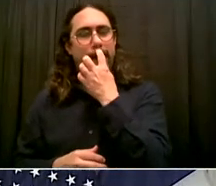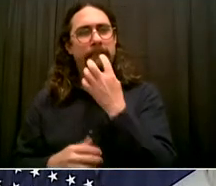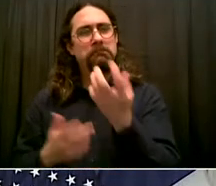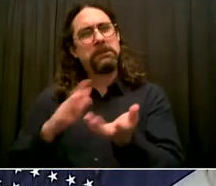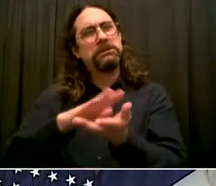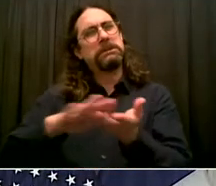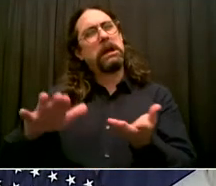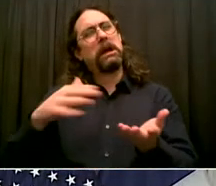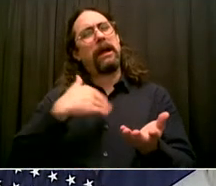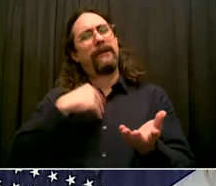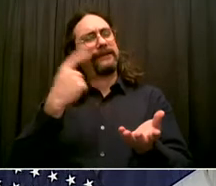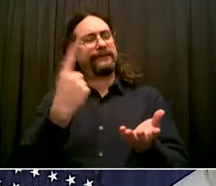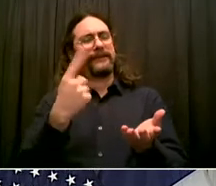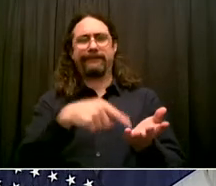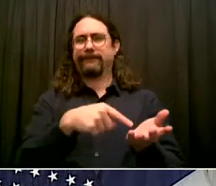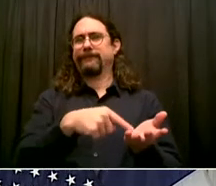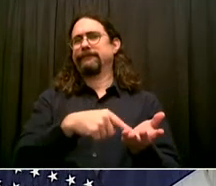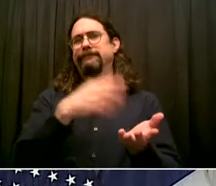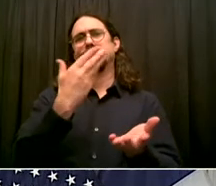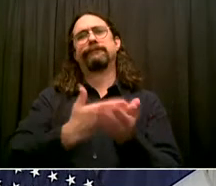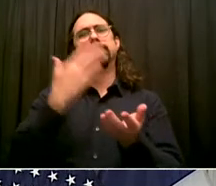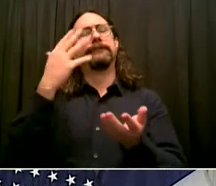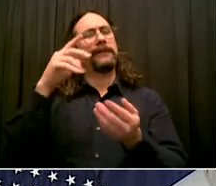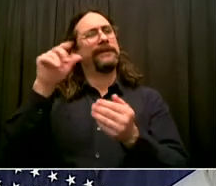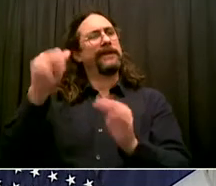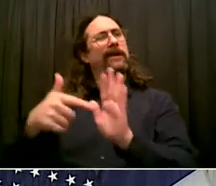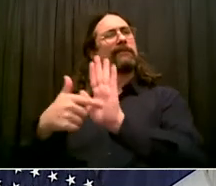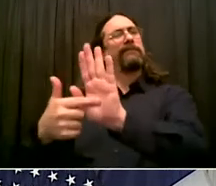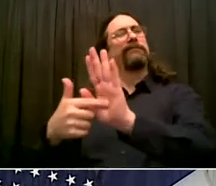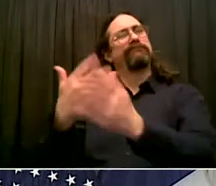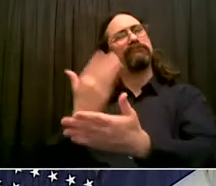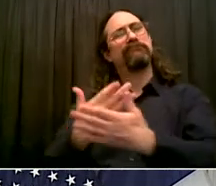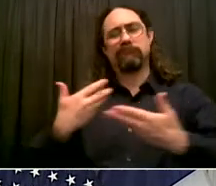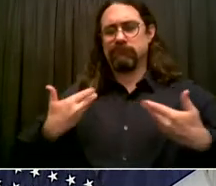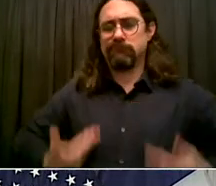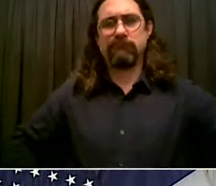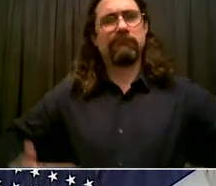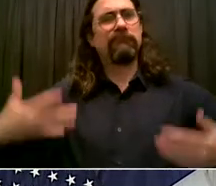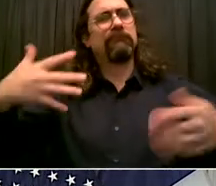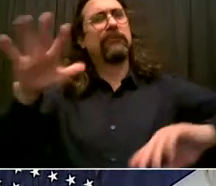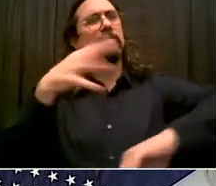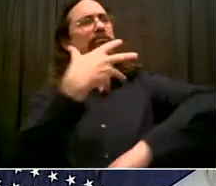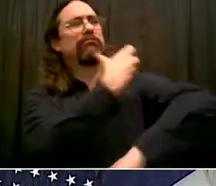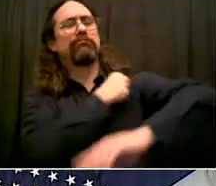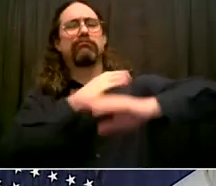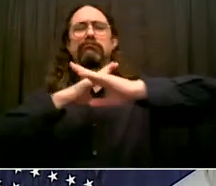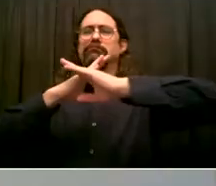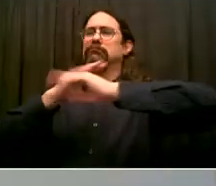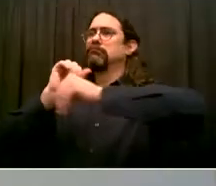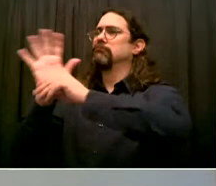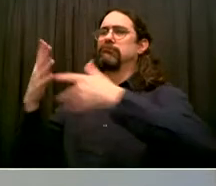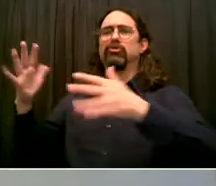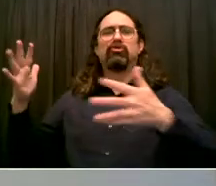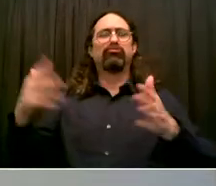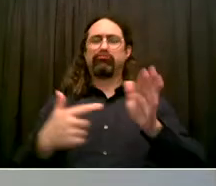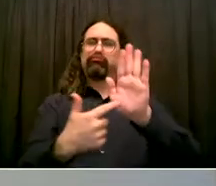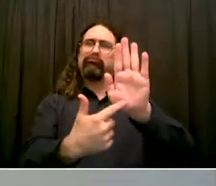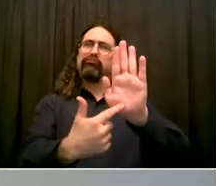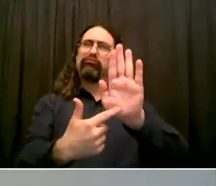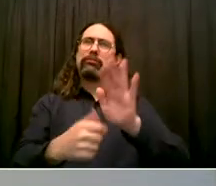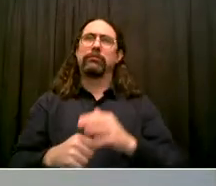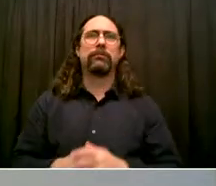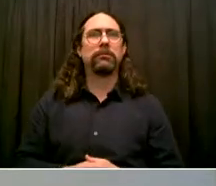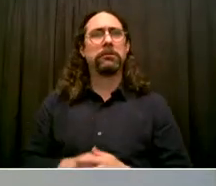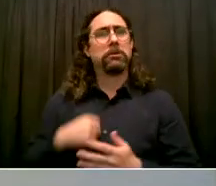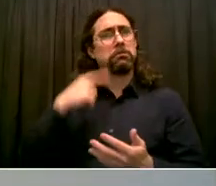Yeah, I would echo exactly what the mayor has said. You know, we know that it's going to be really important to achieve the recovery for